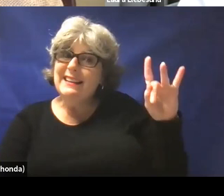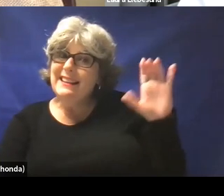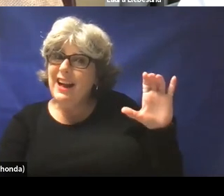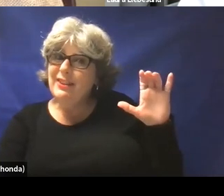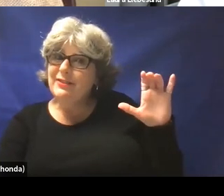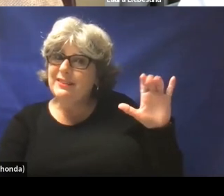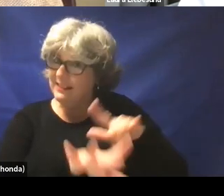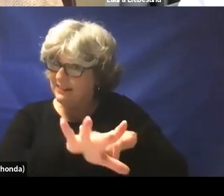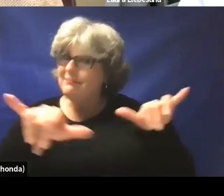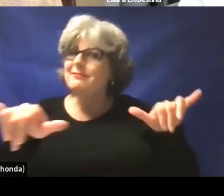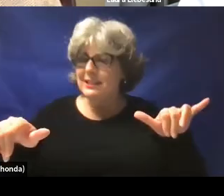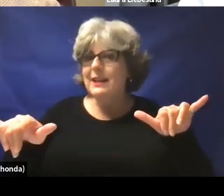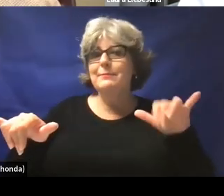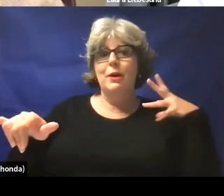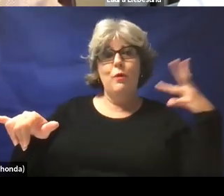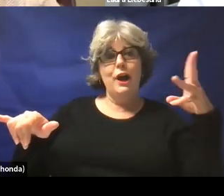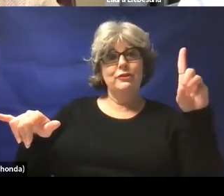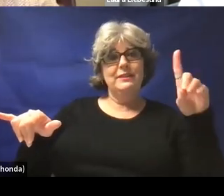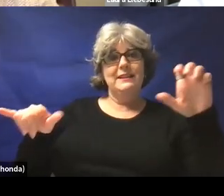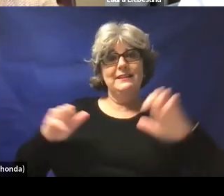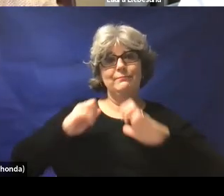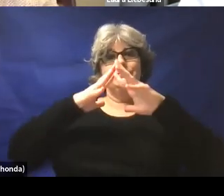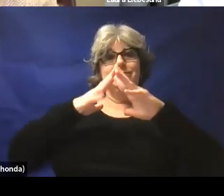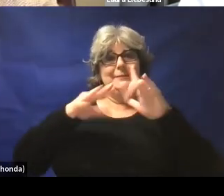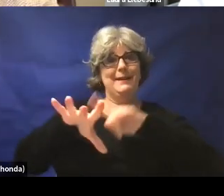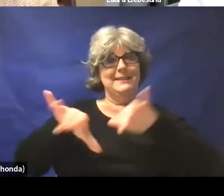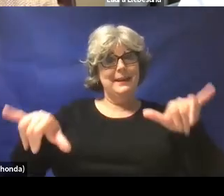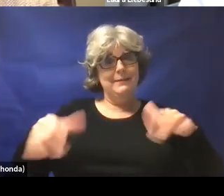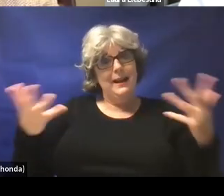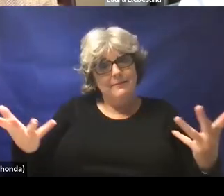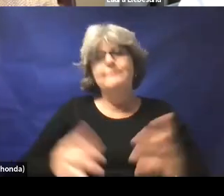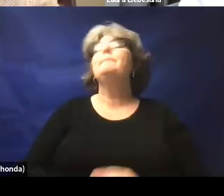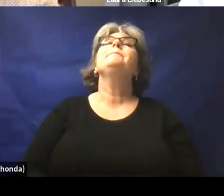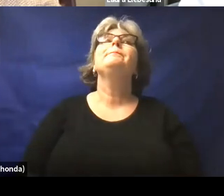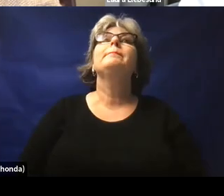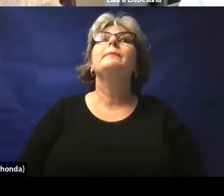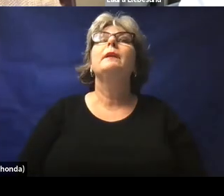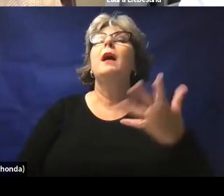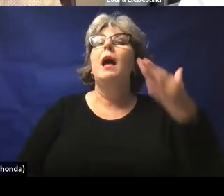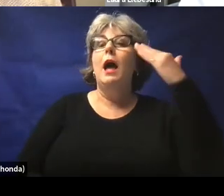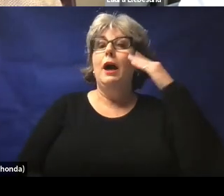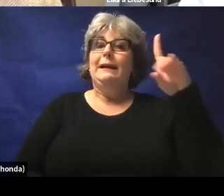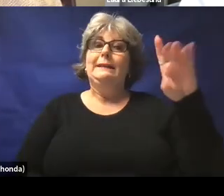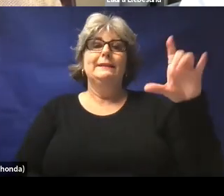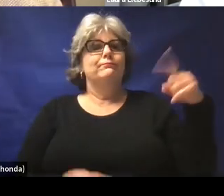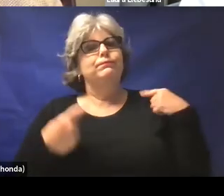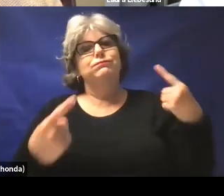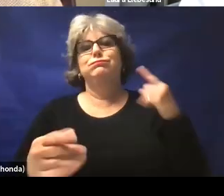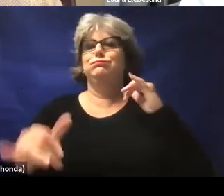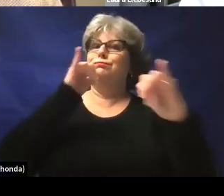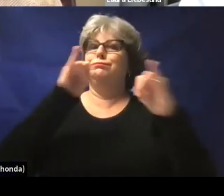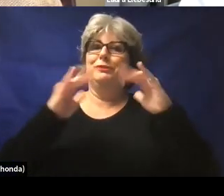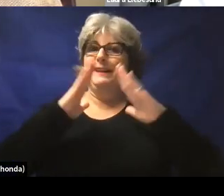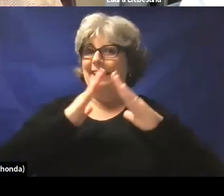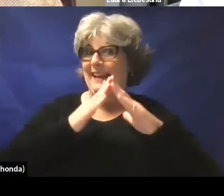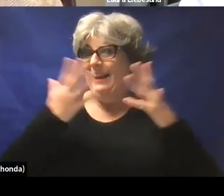about the same amount of time that Washington, D.C. has been around, too. And I think, as we all know, D.C. has always been a drinking town.